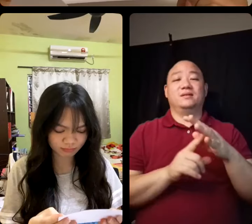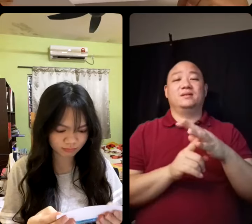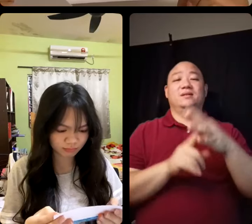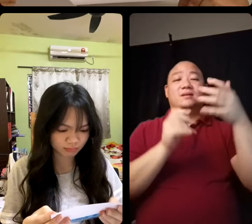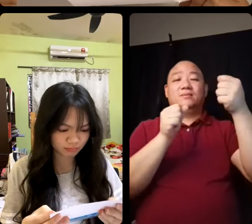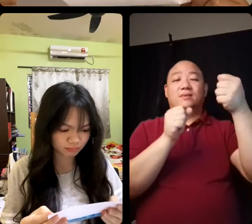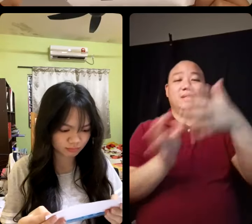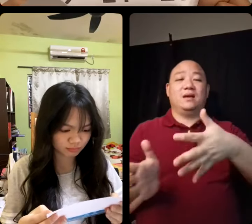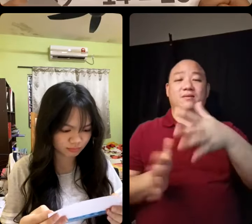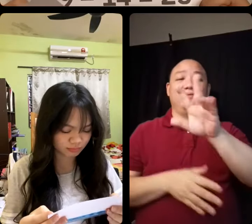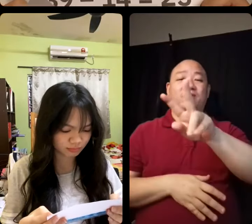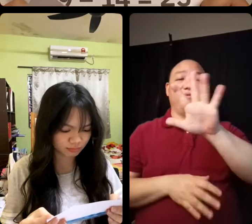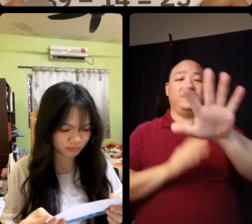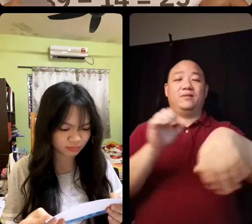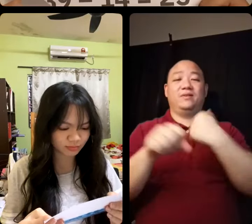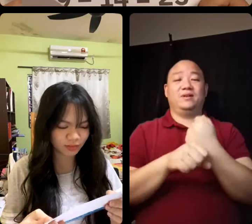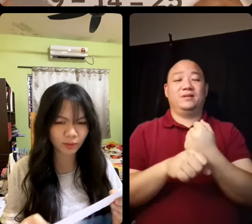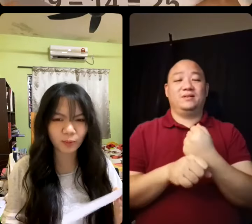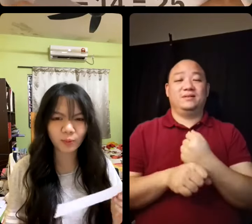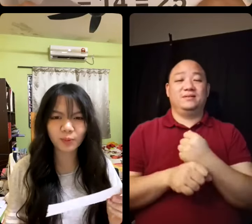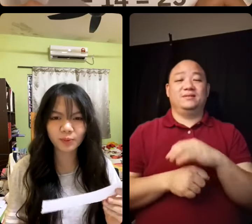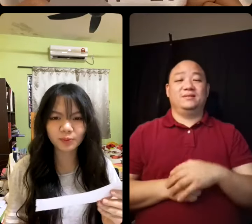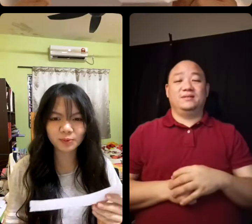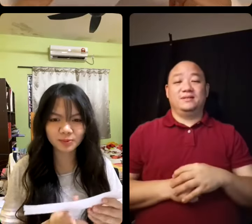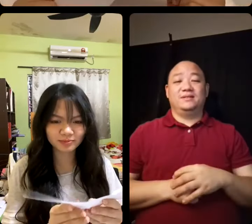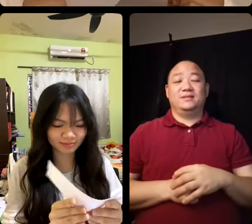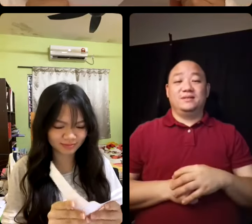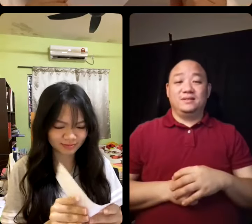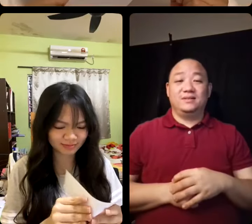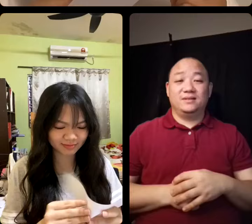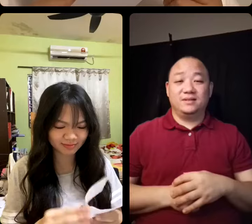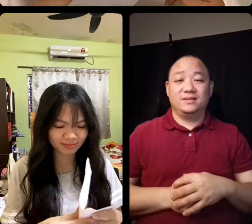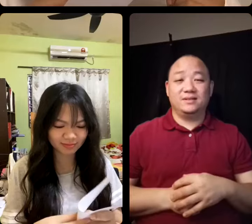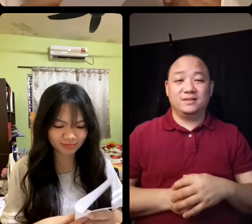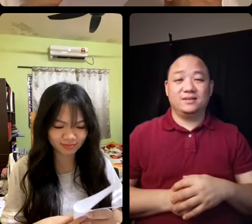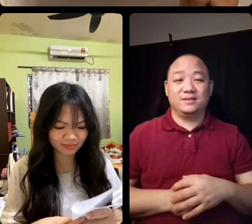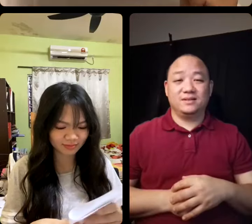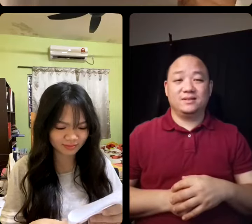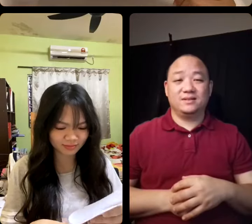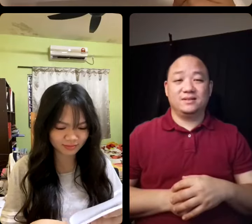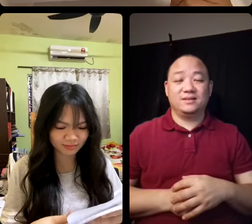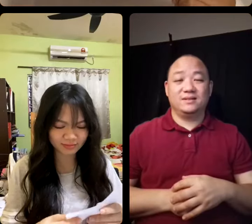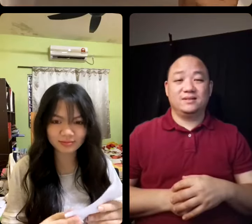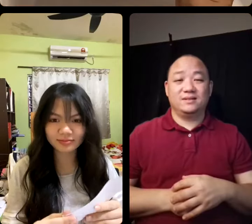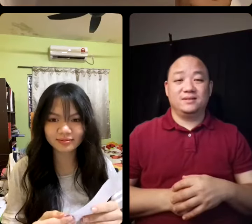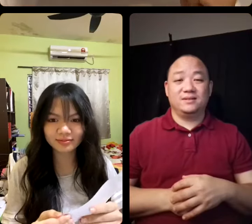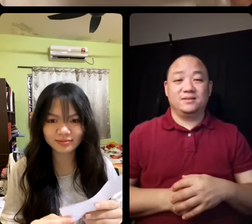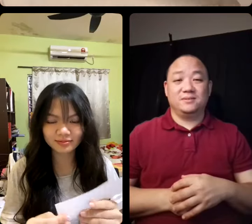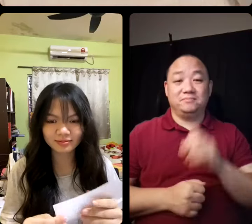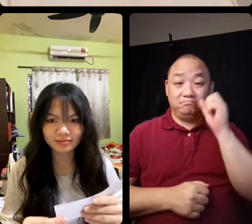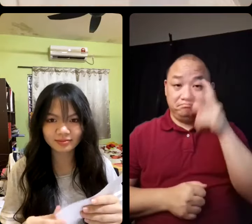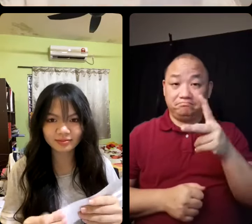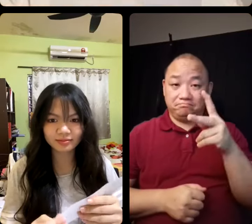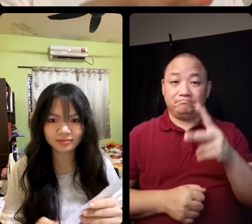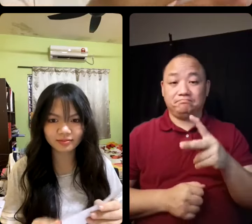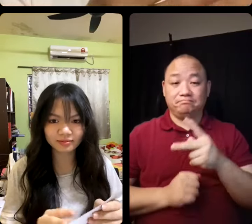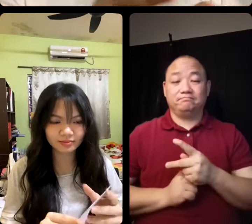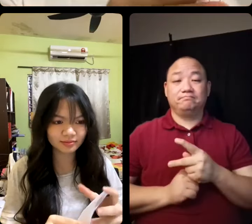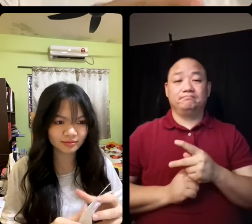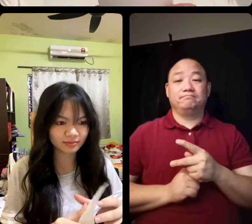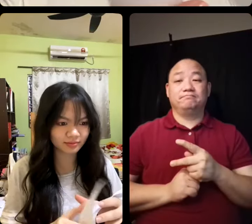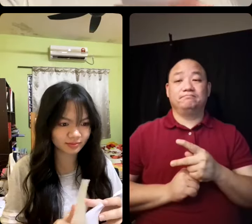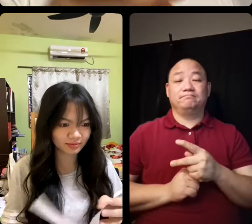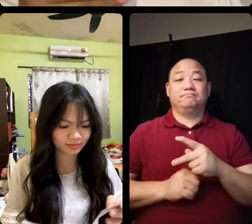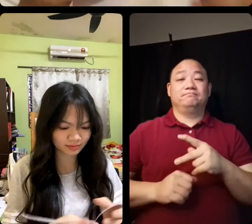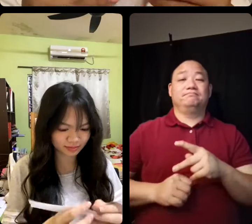25 years. Oh my god, everyone. Yes, 25 years. Alright. So jom kita tolakkan